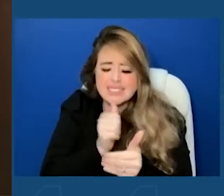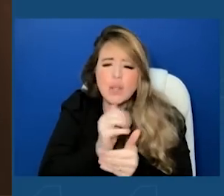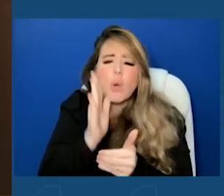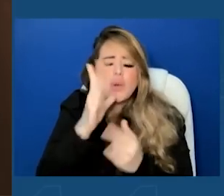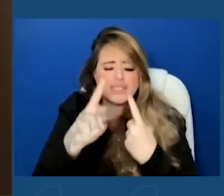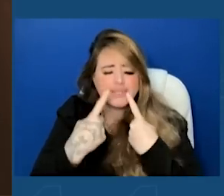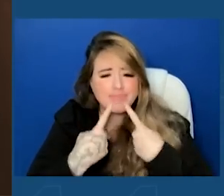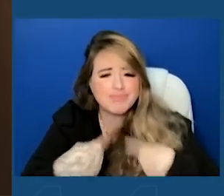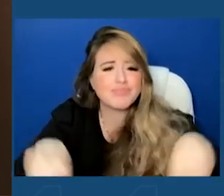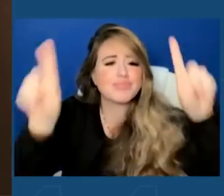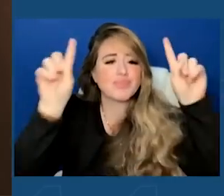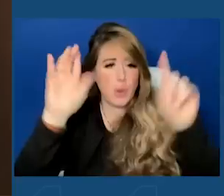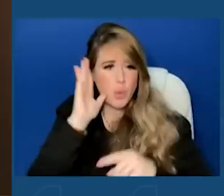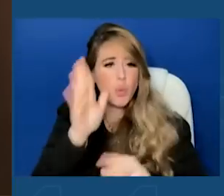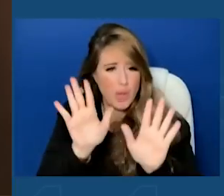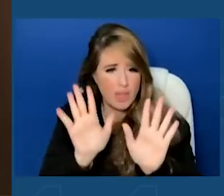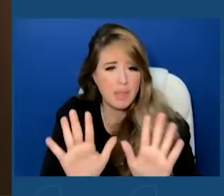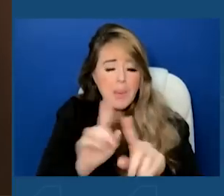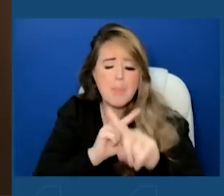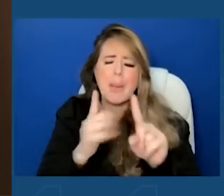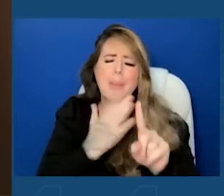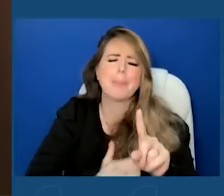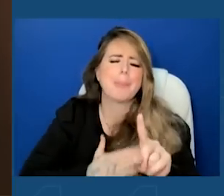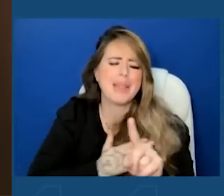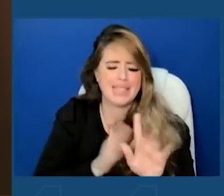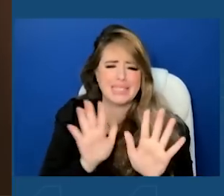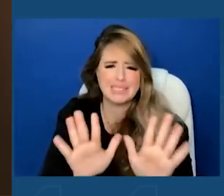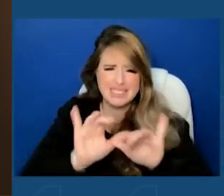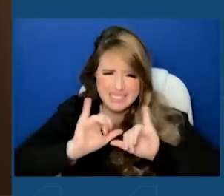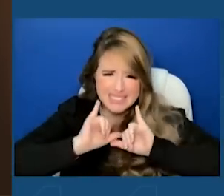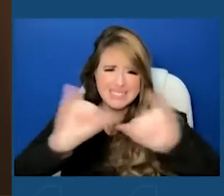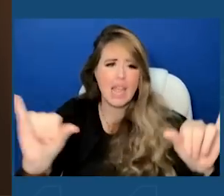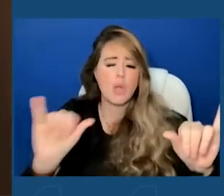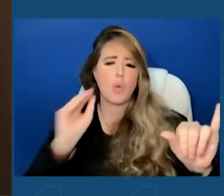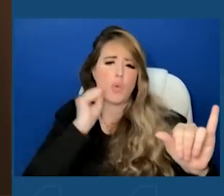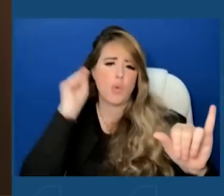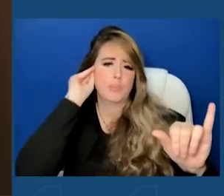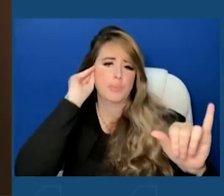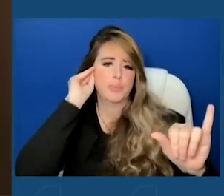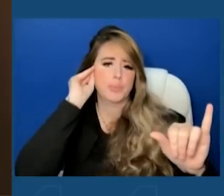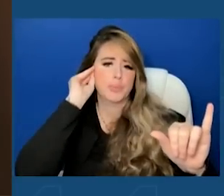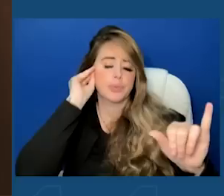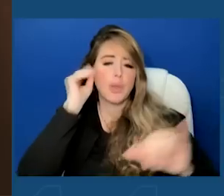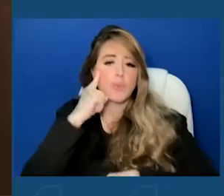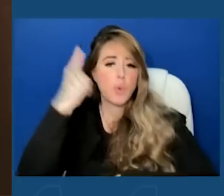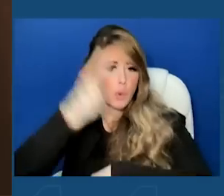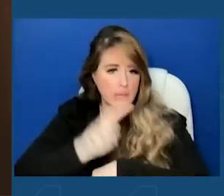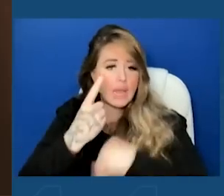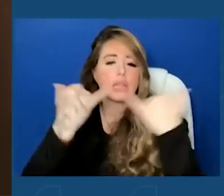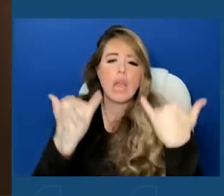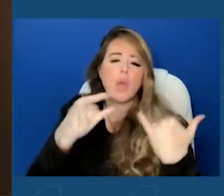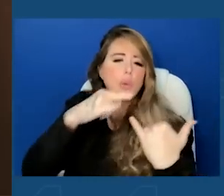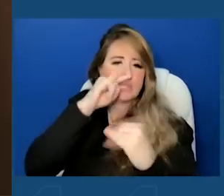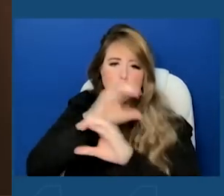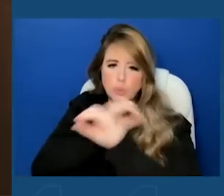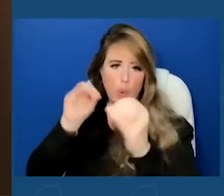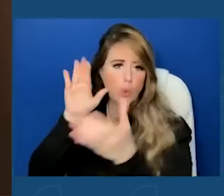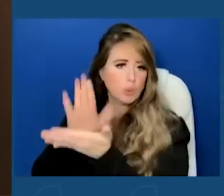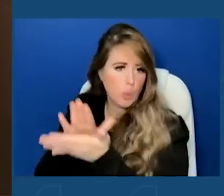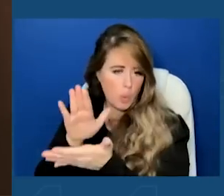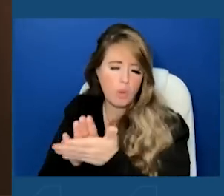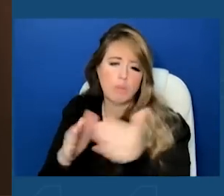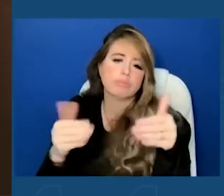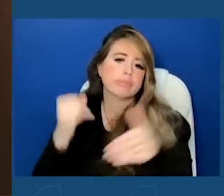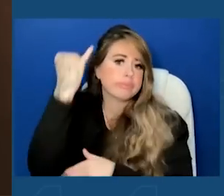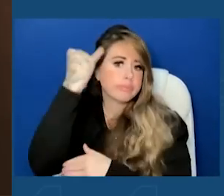is, please stay at home for the next day. Luckily, the kids are off school. Otherwise, we would have been having to deal with the loss